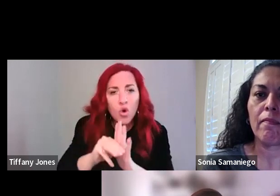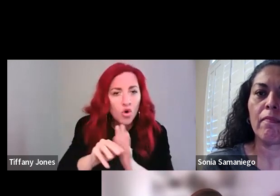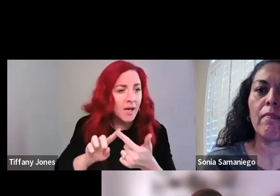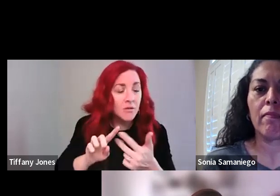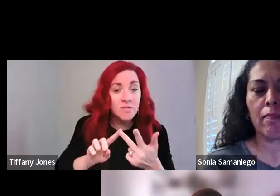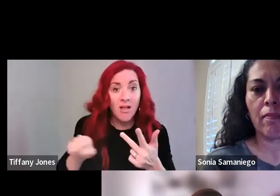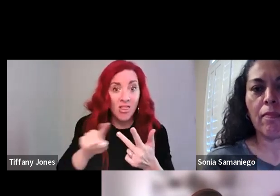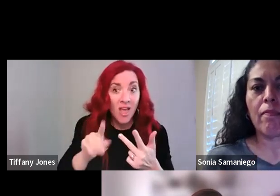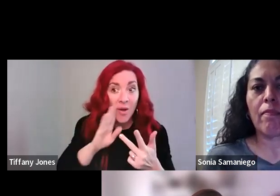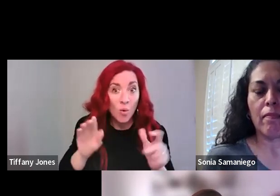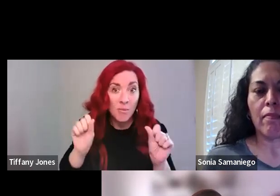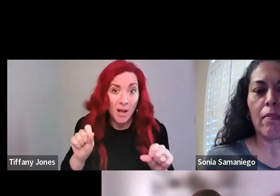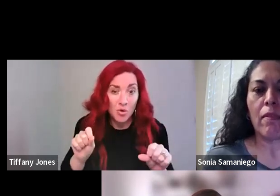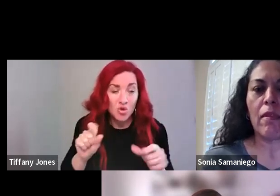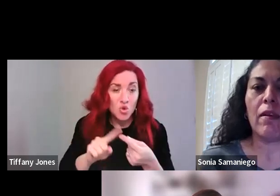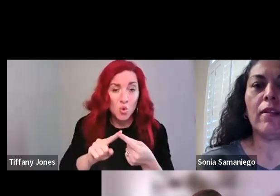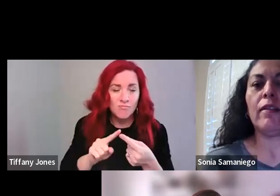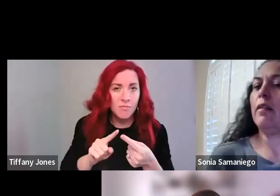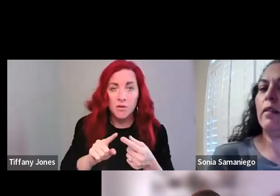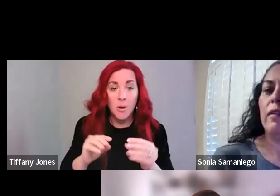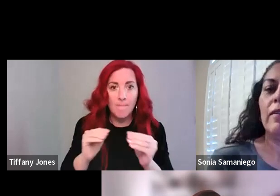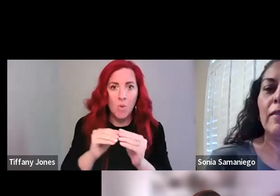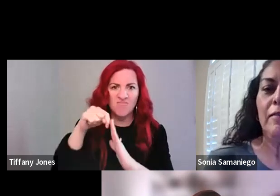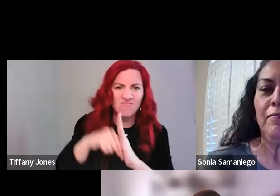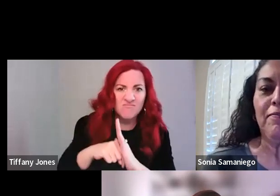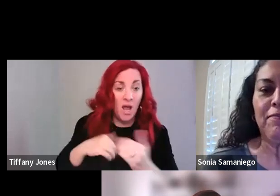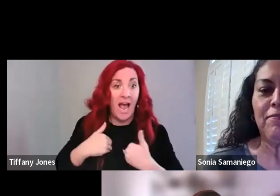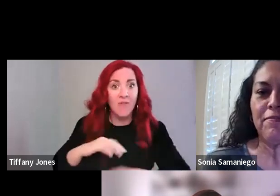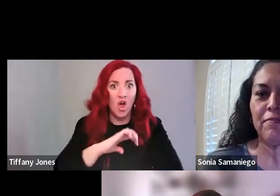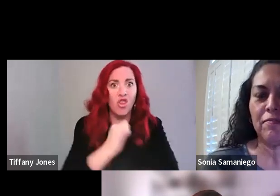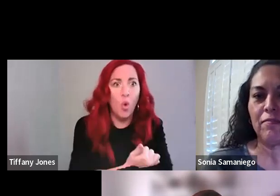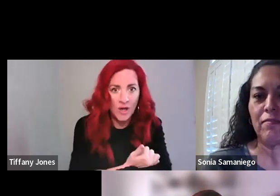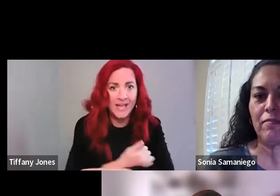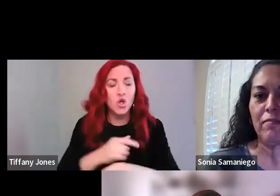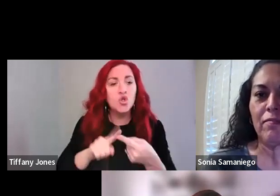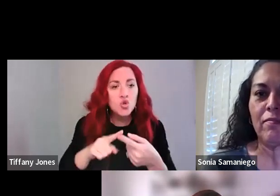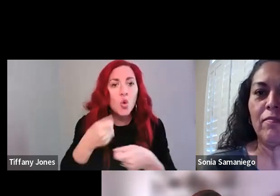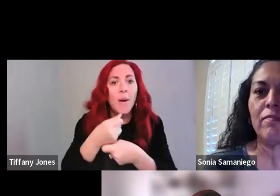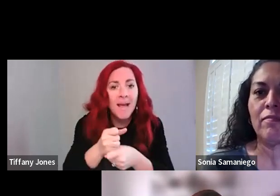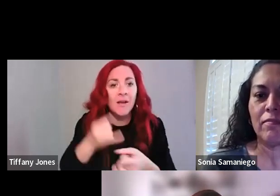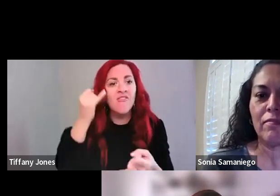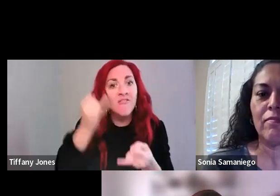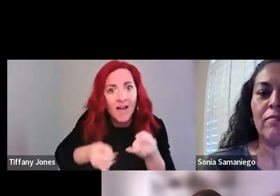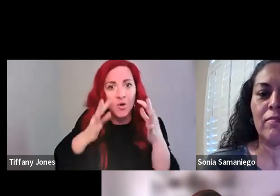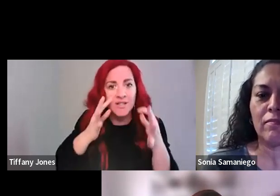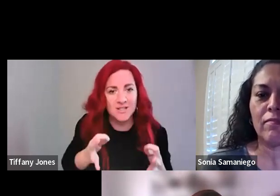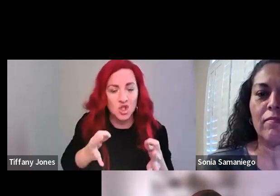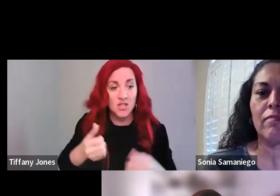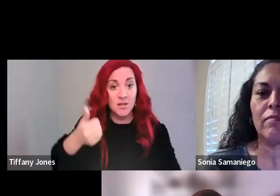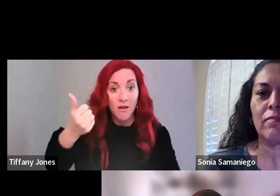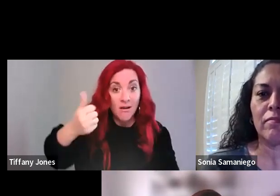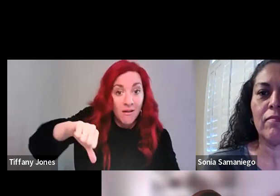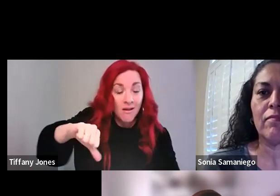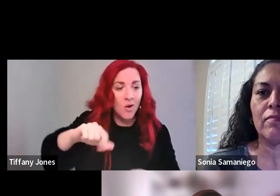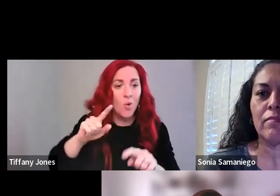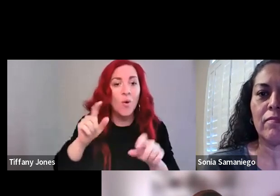able to, they'll be vested with that authority to make final decisions about what can or can't be provided to